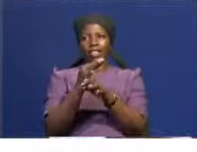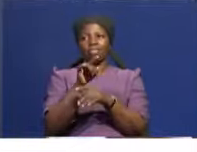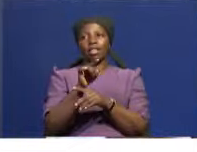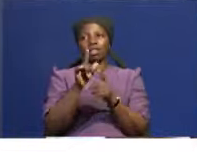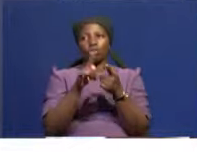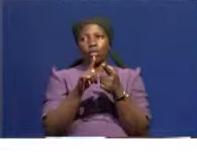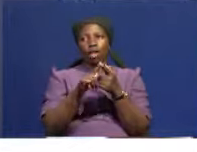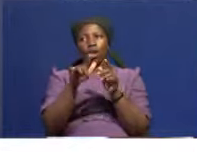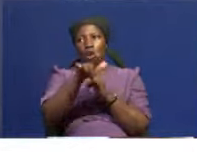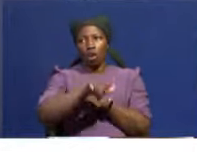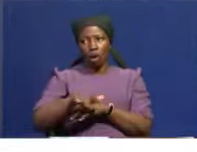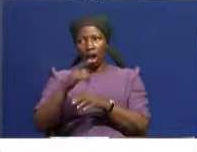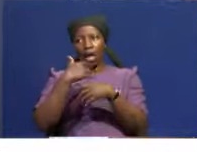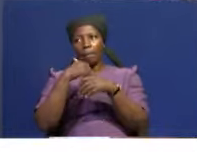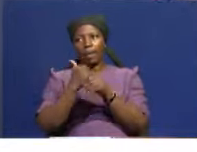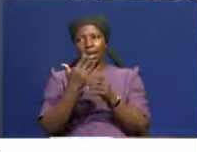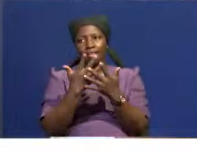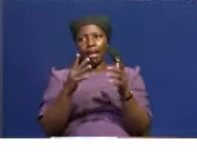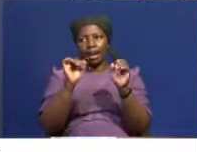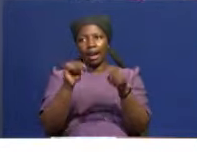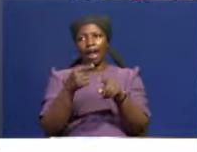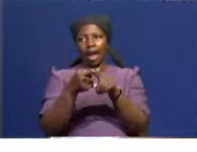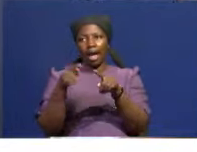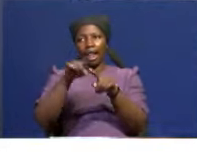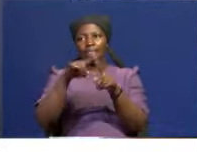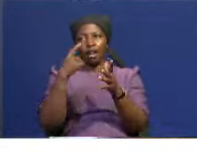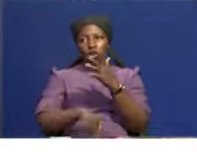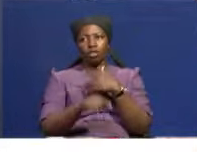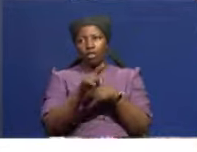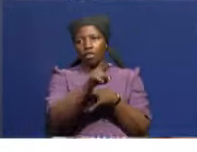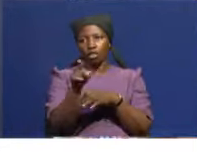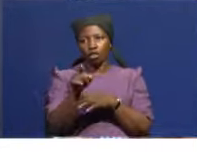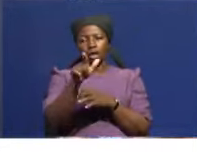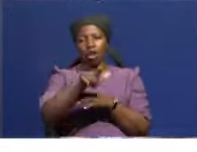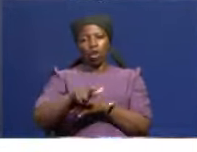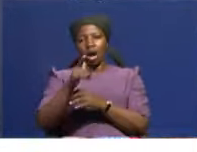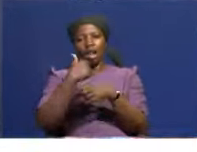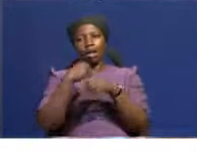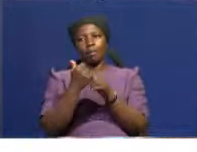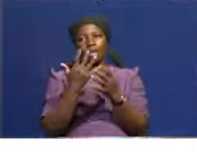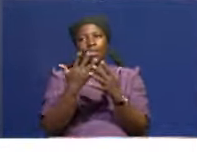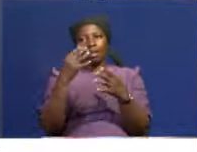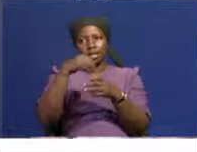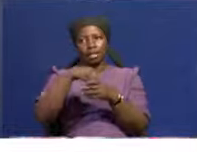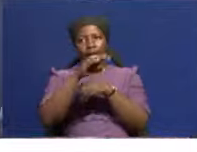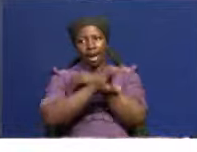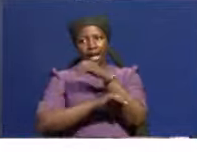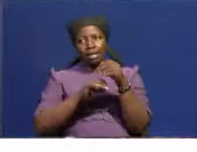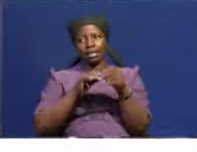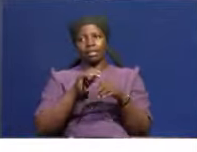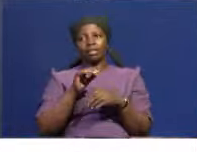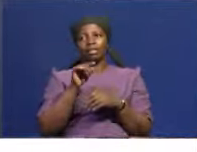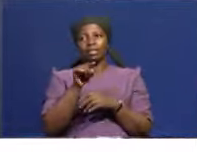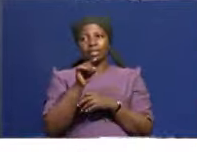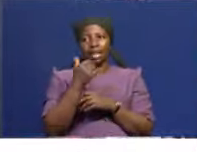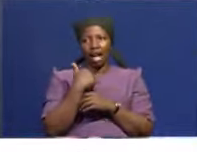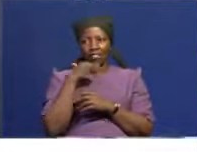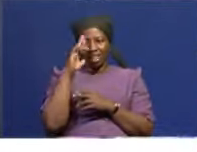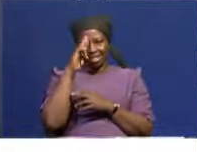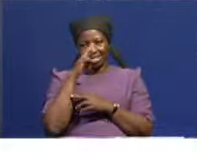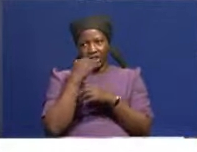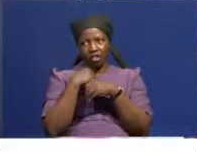manufactured goods would again increase the cost of those locally manufactured goods in the country and stand at risk of making them